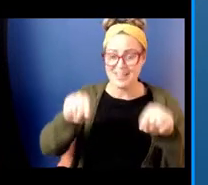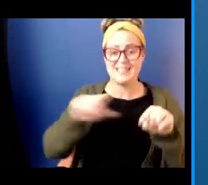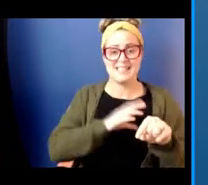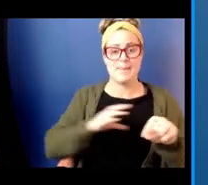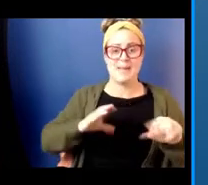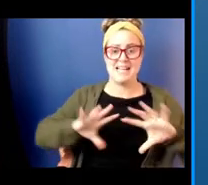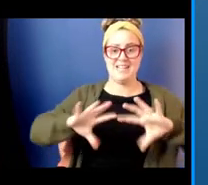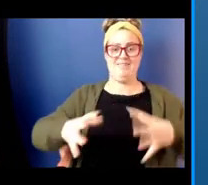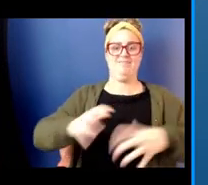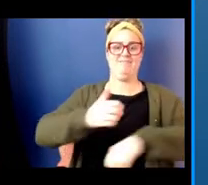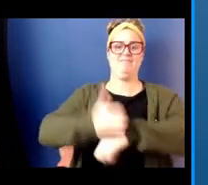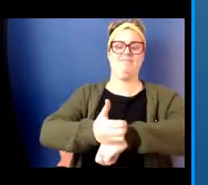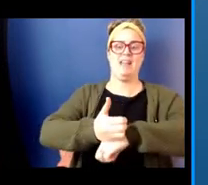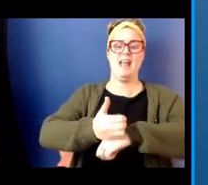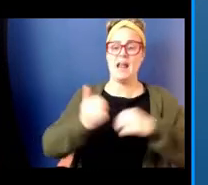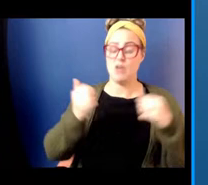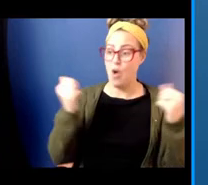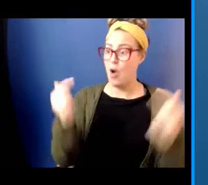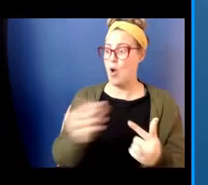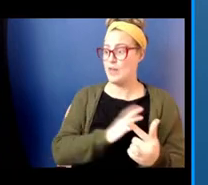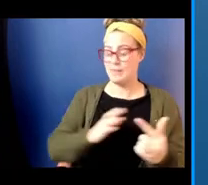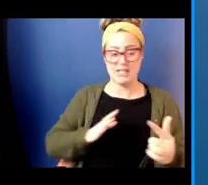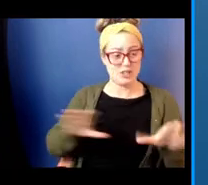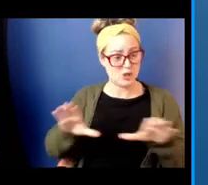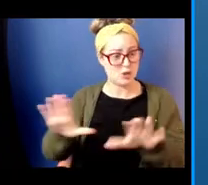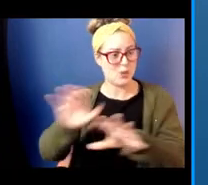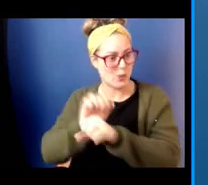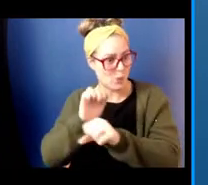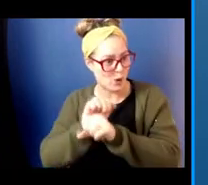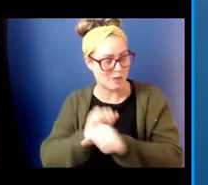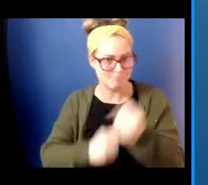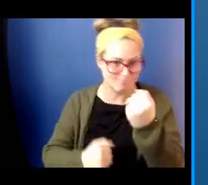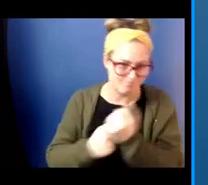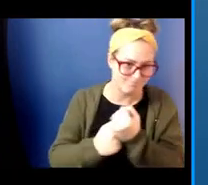of our committees work to do their work so thank you all